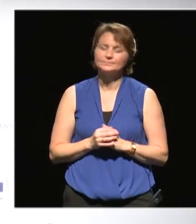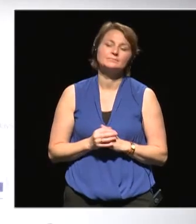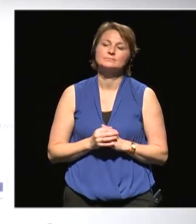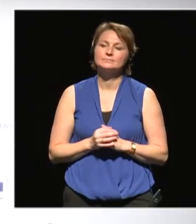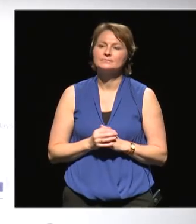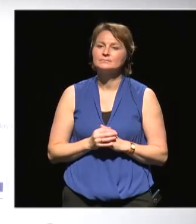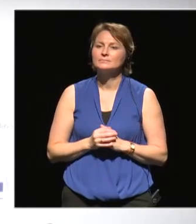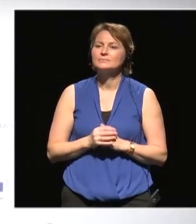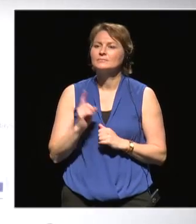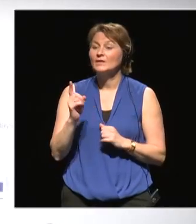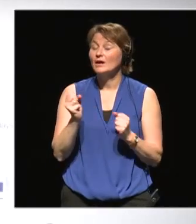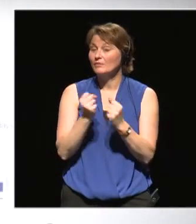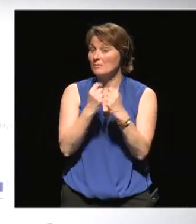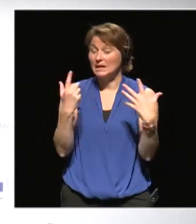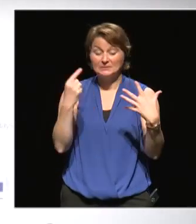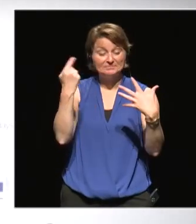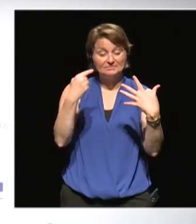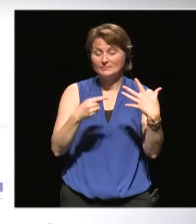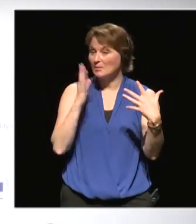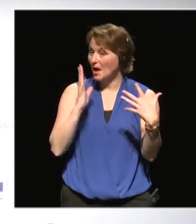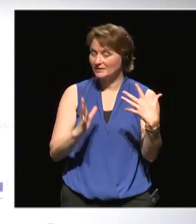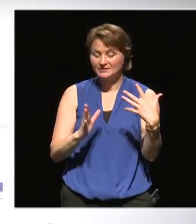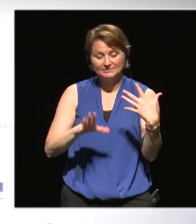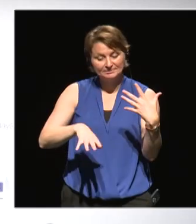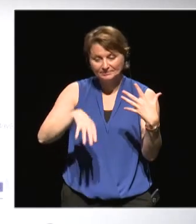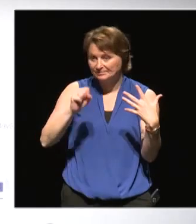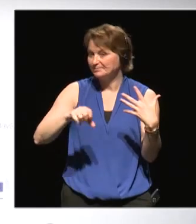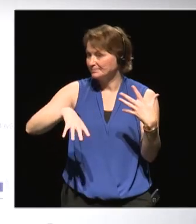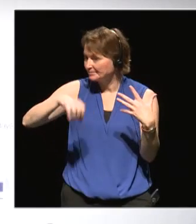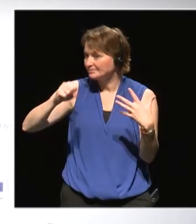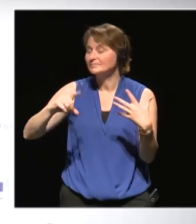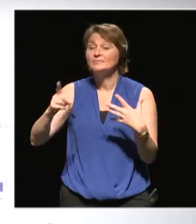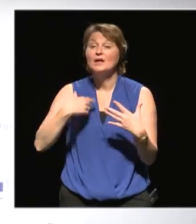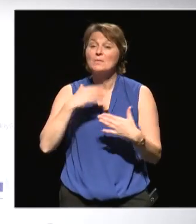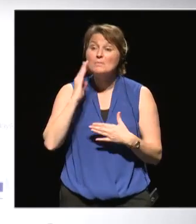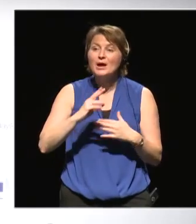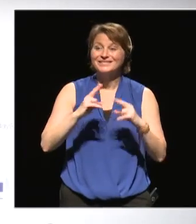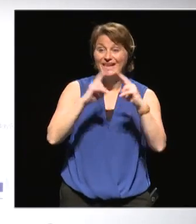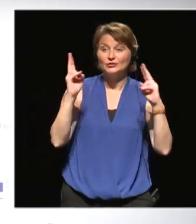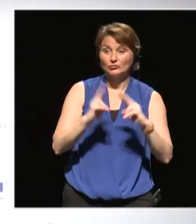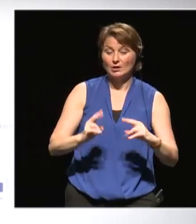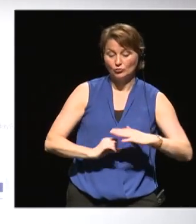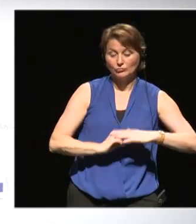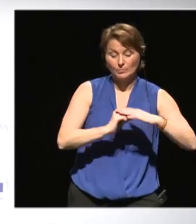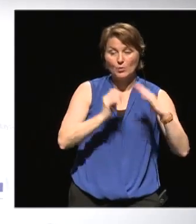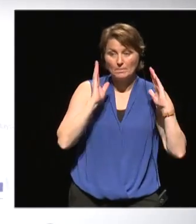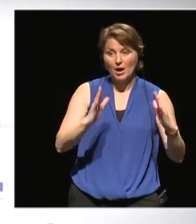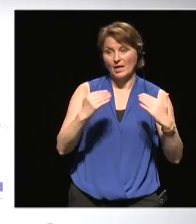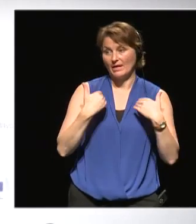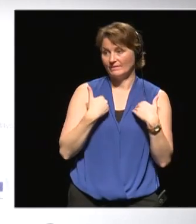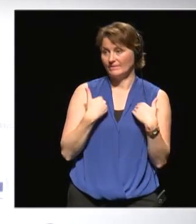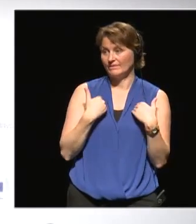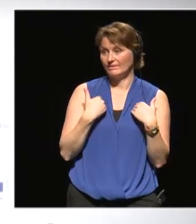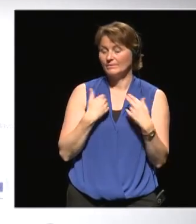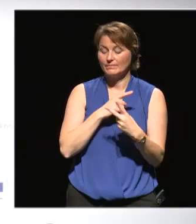On the other hand, actually, there's a lot to do. It's conditional on international support. It's really conditional